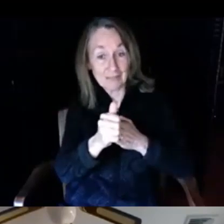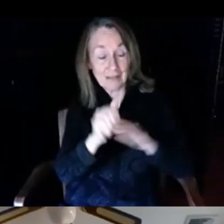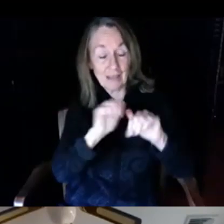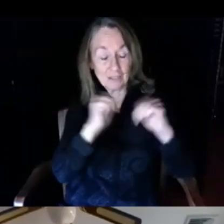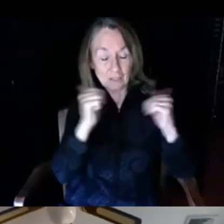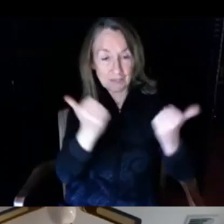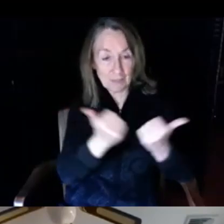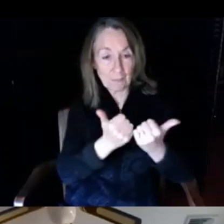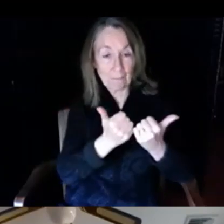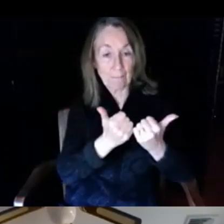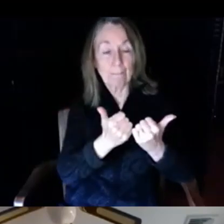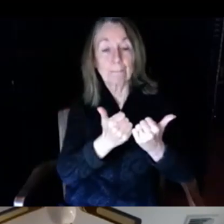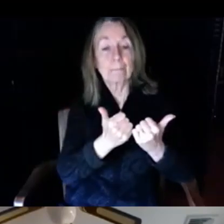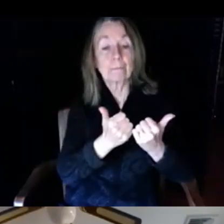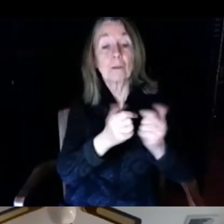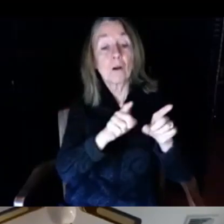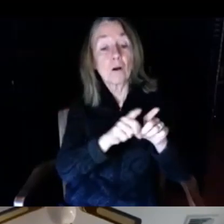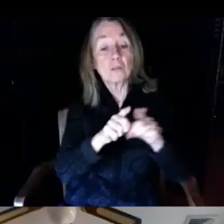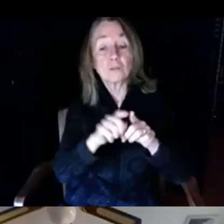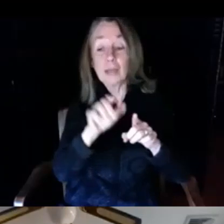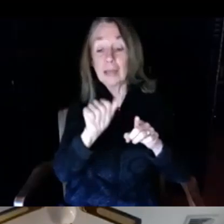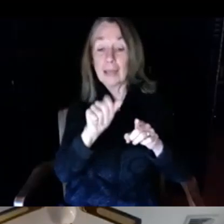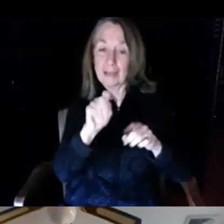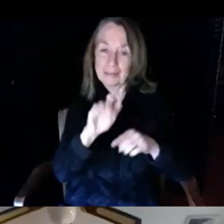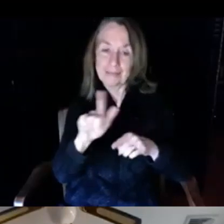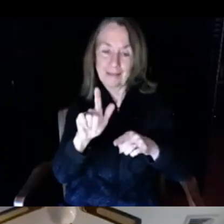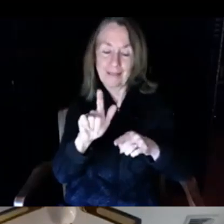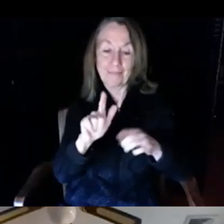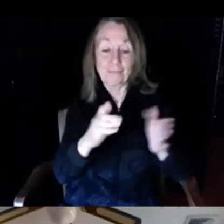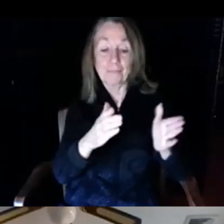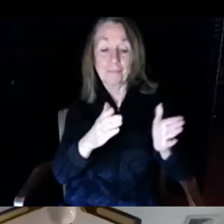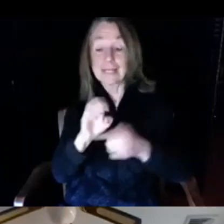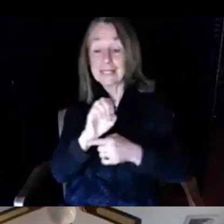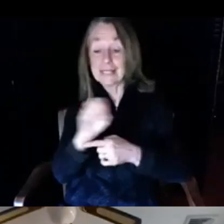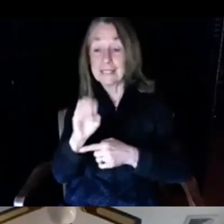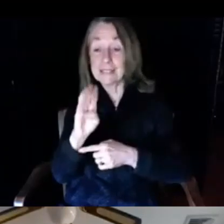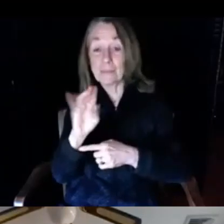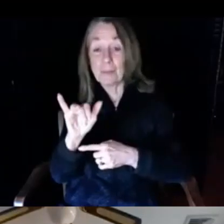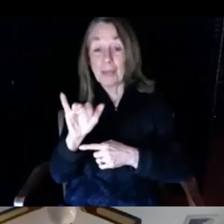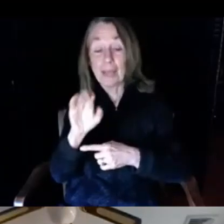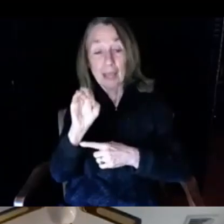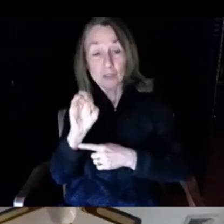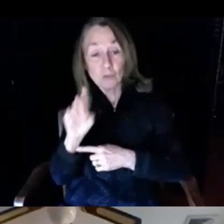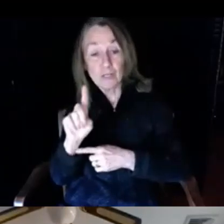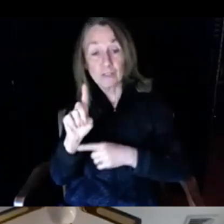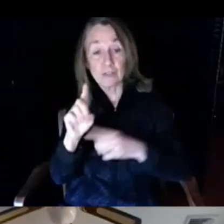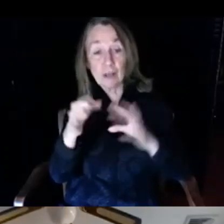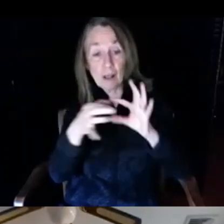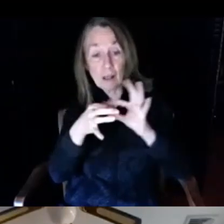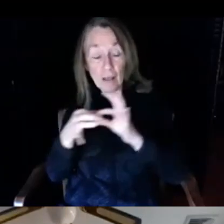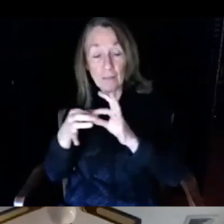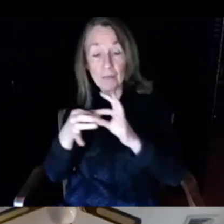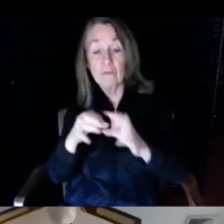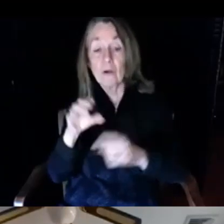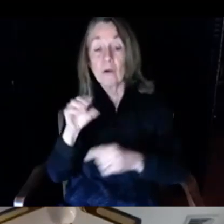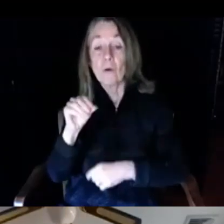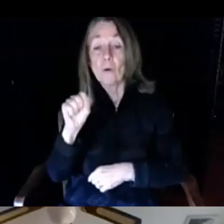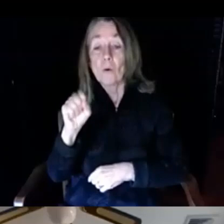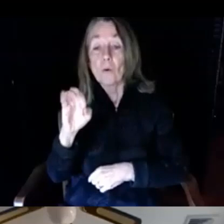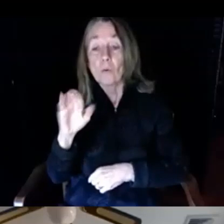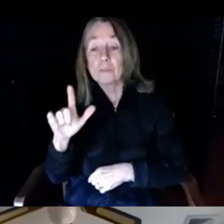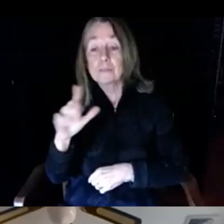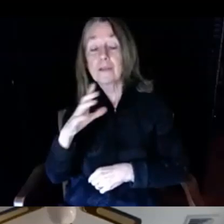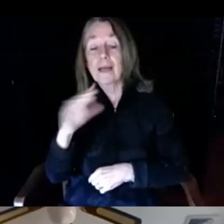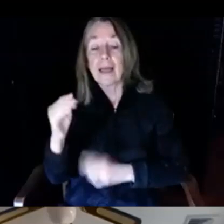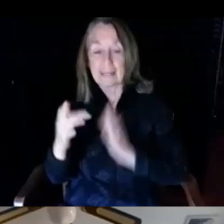agency, as well as ATEL, obviously, East Bay Educational Collaborative, OSL, and Tech Access. So we all work